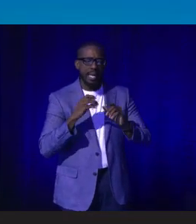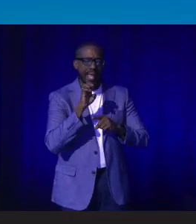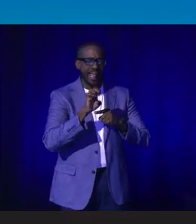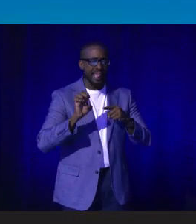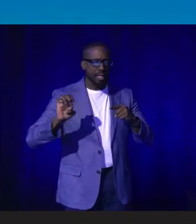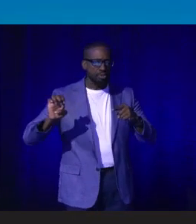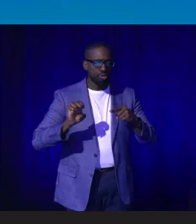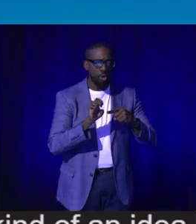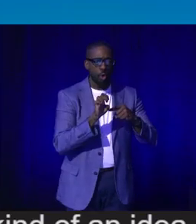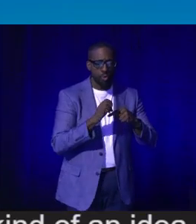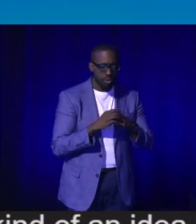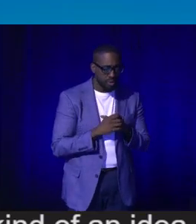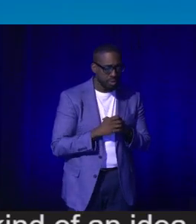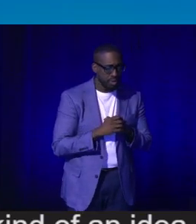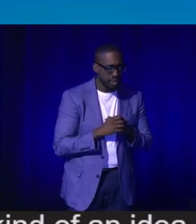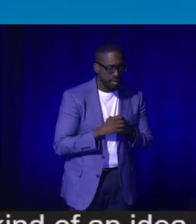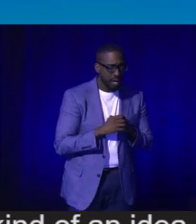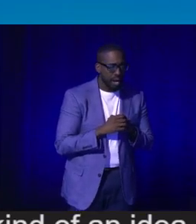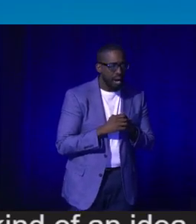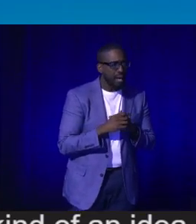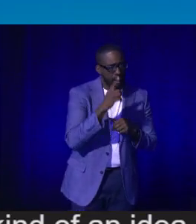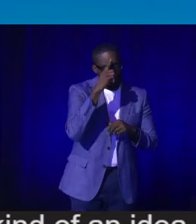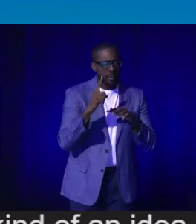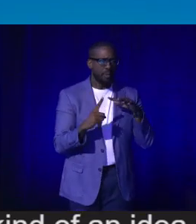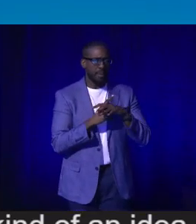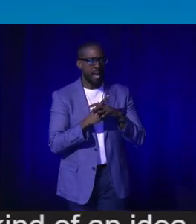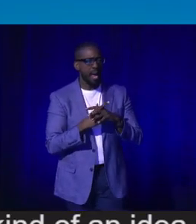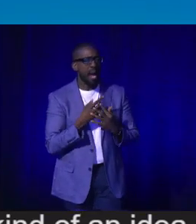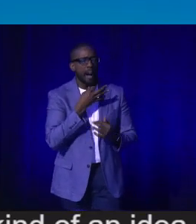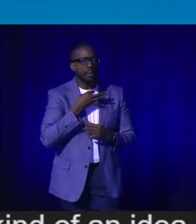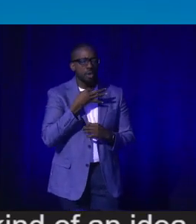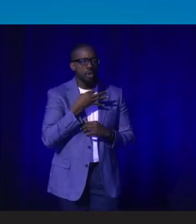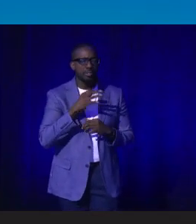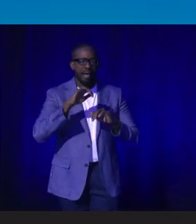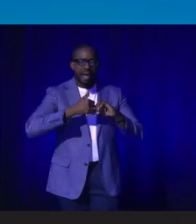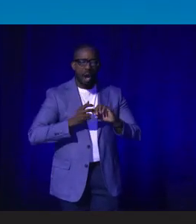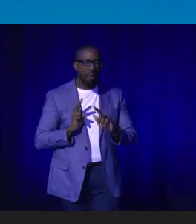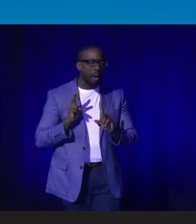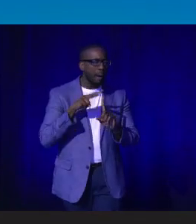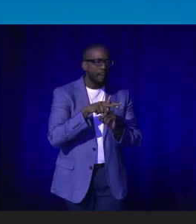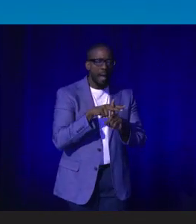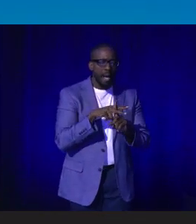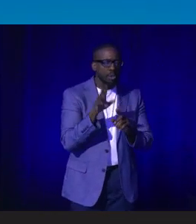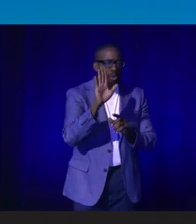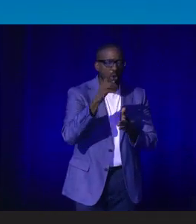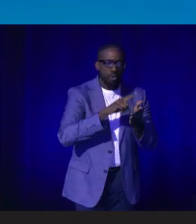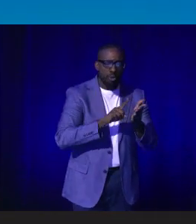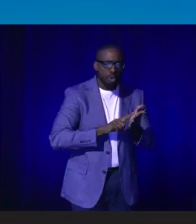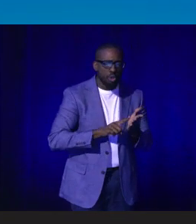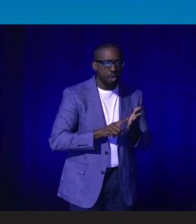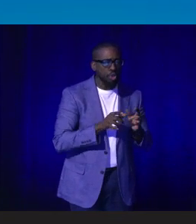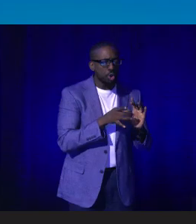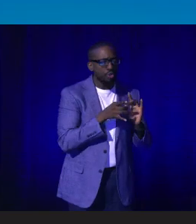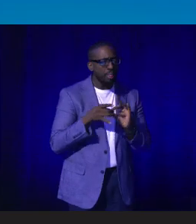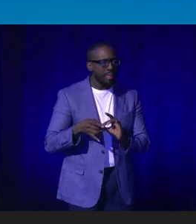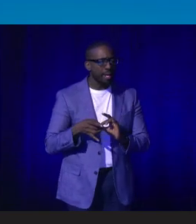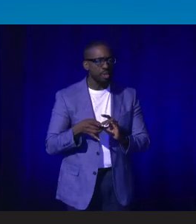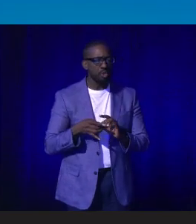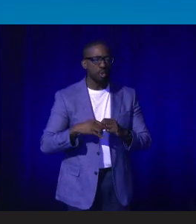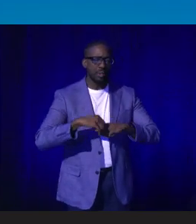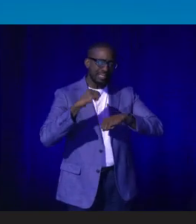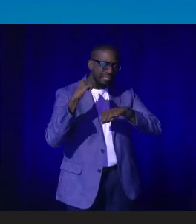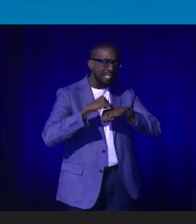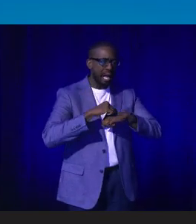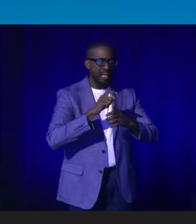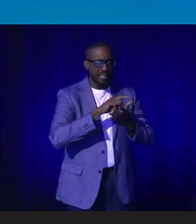applicable your research can be when it comes to, I guess, the development of like solid-state sort of batteries, because there's been, I guess, a lot of